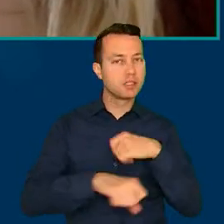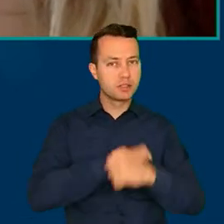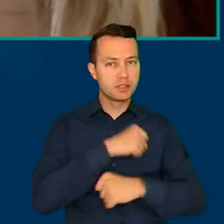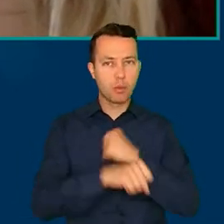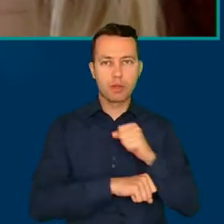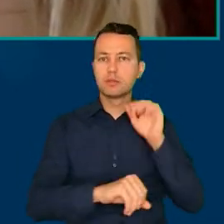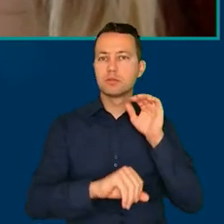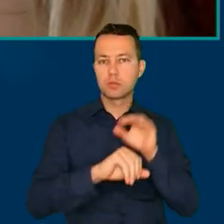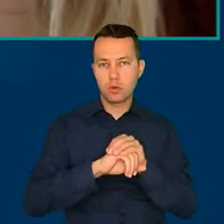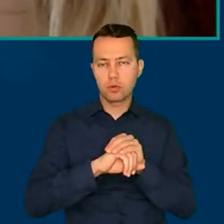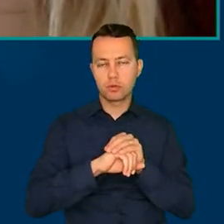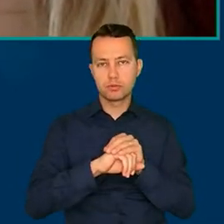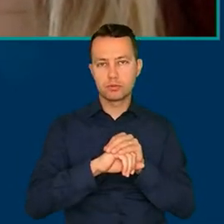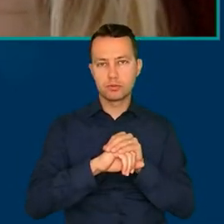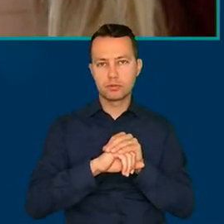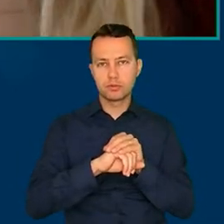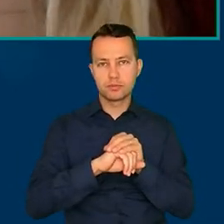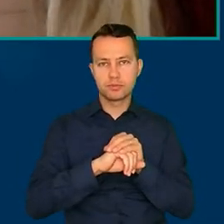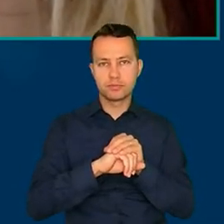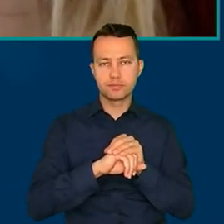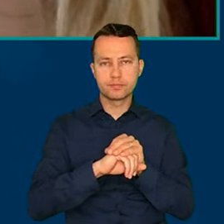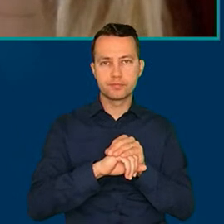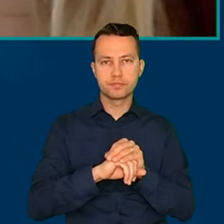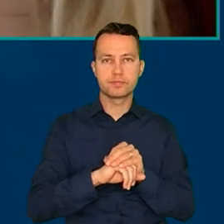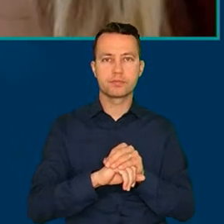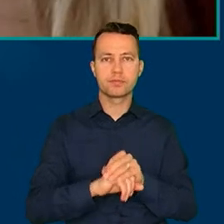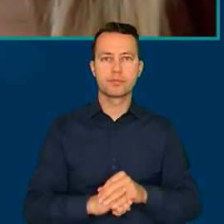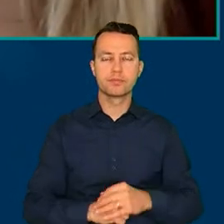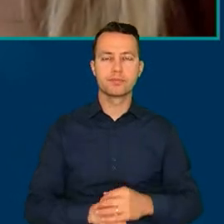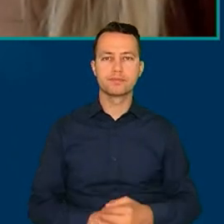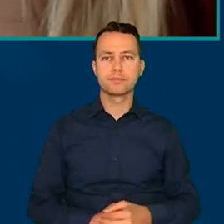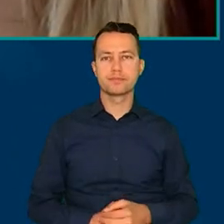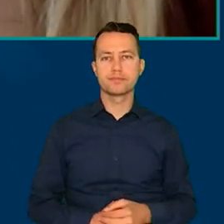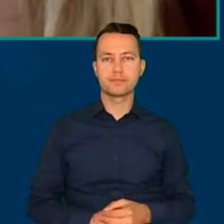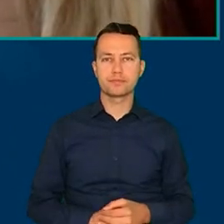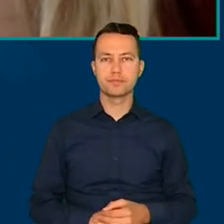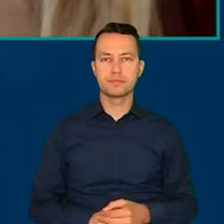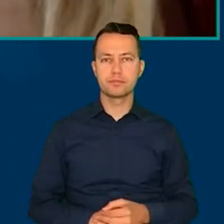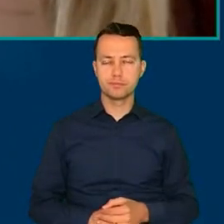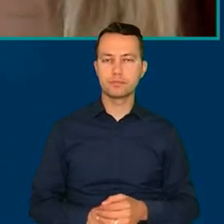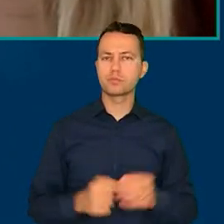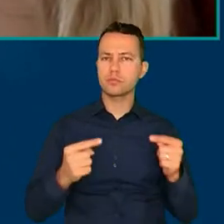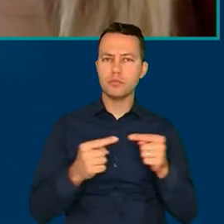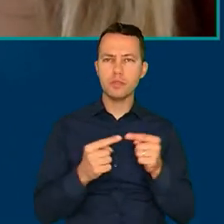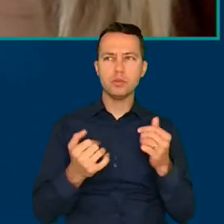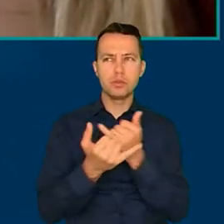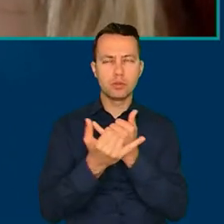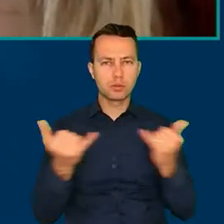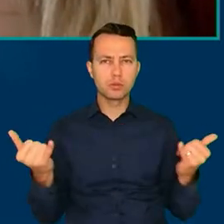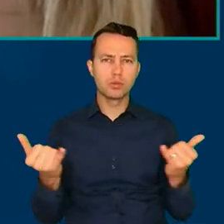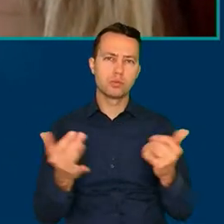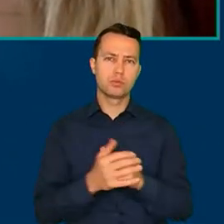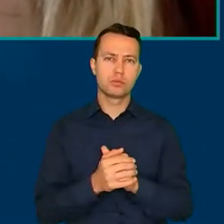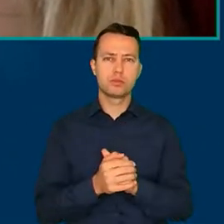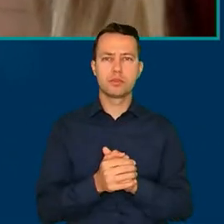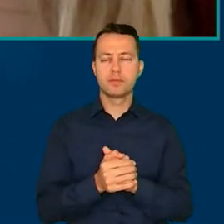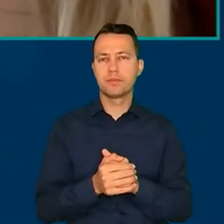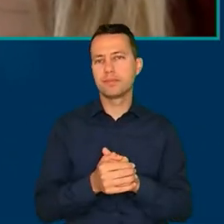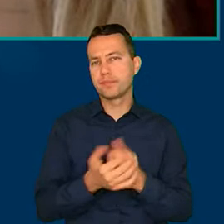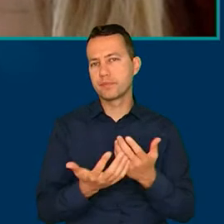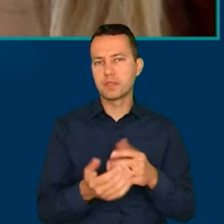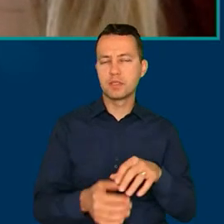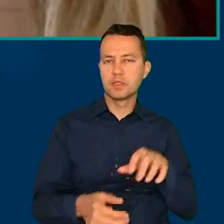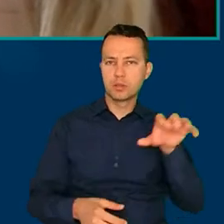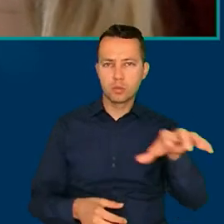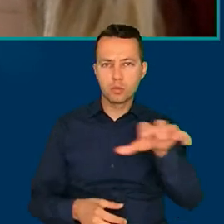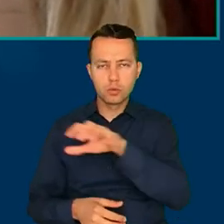need to be involved in the due diligence process. This is often, of course, sustainability teams, more and more legal and compliance teams, but then